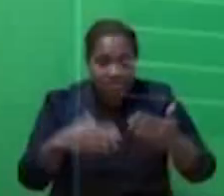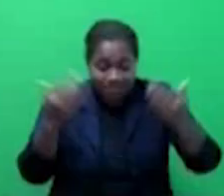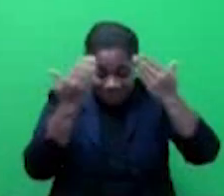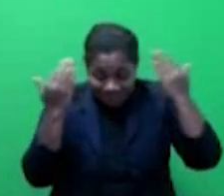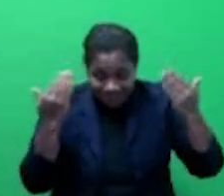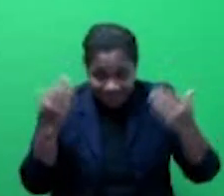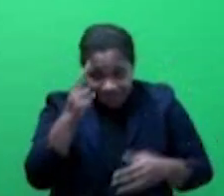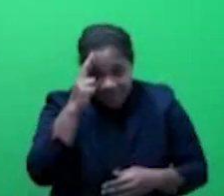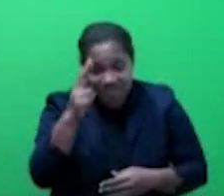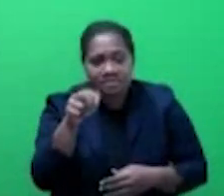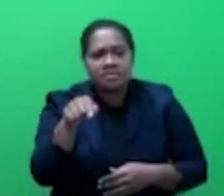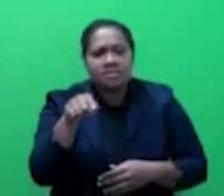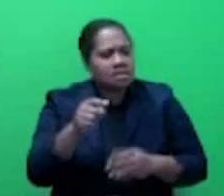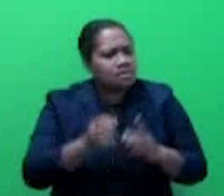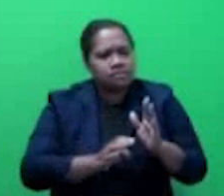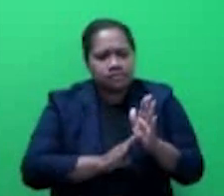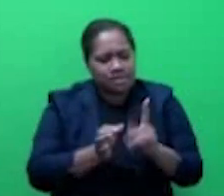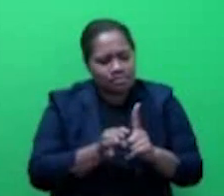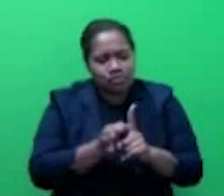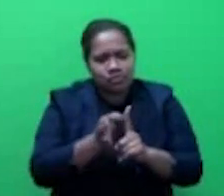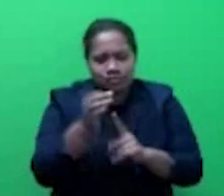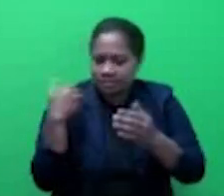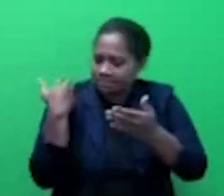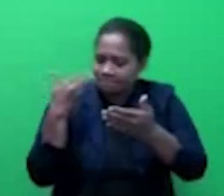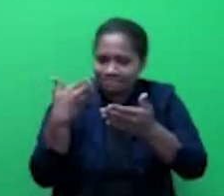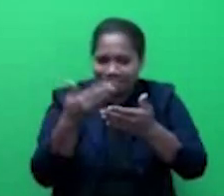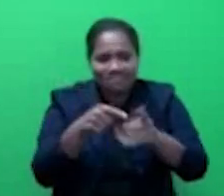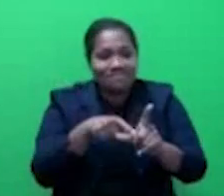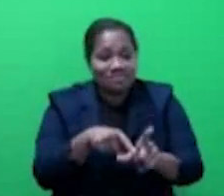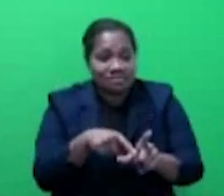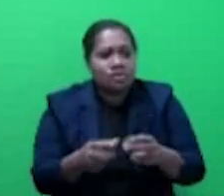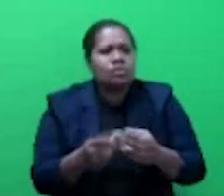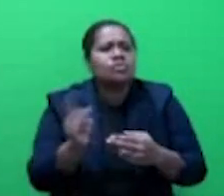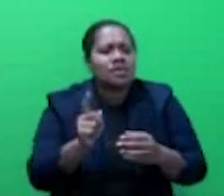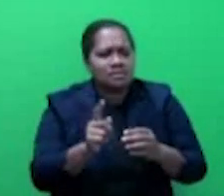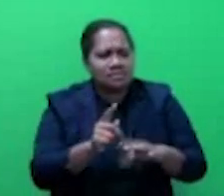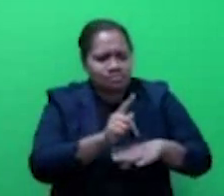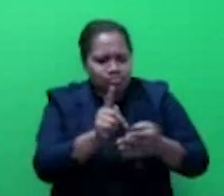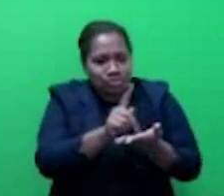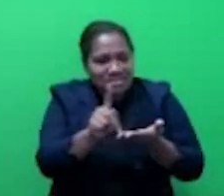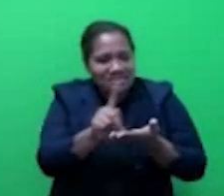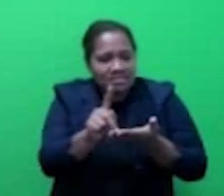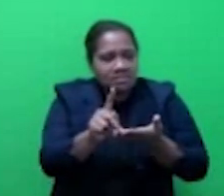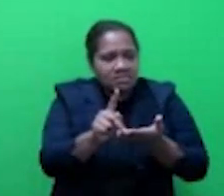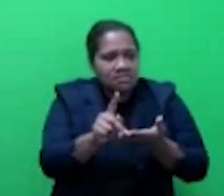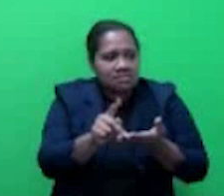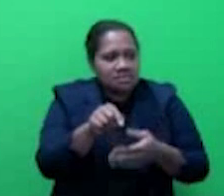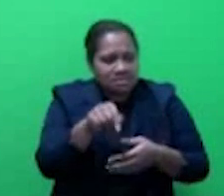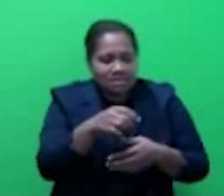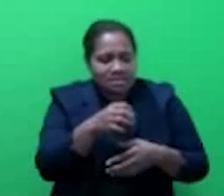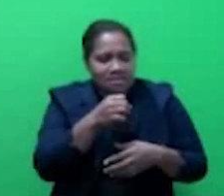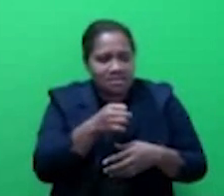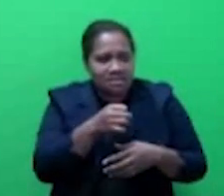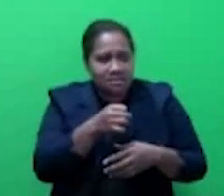at PRB has vastly improved over the years, with managerial positions which were previously held by male staff are